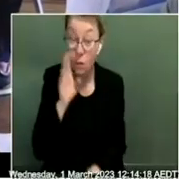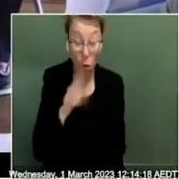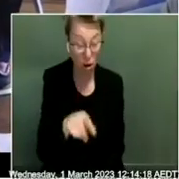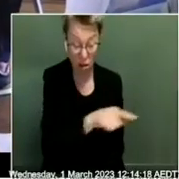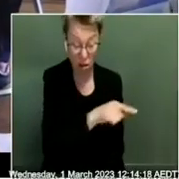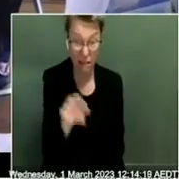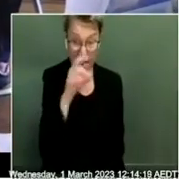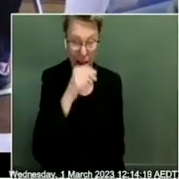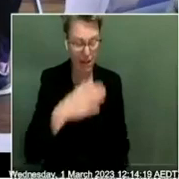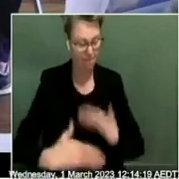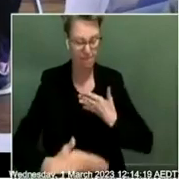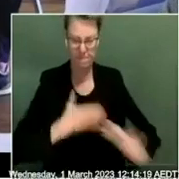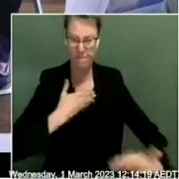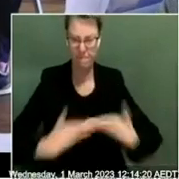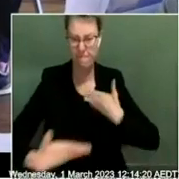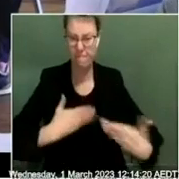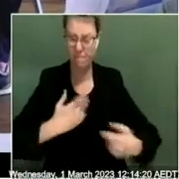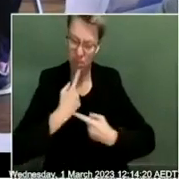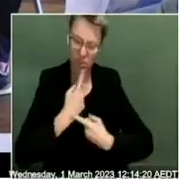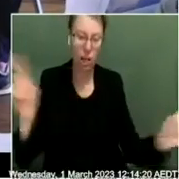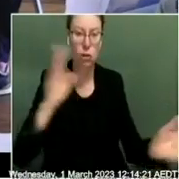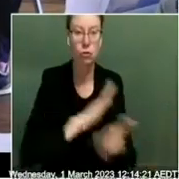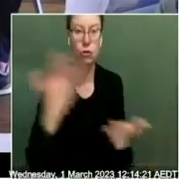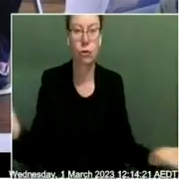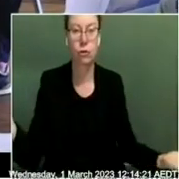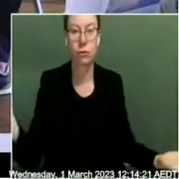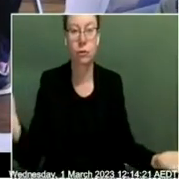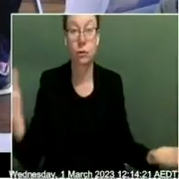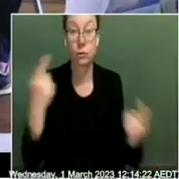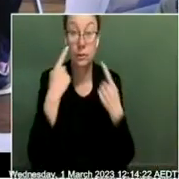truth, and you see that on the 26th of January. Mm.